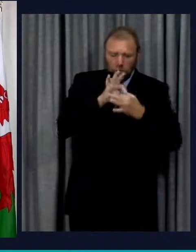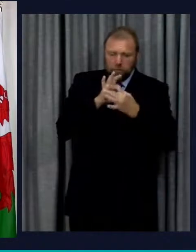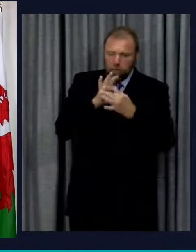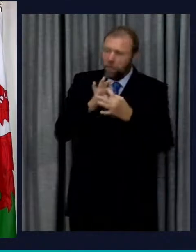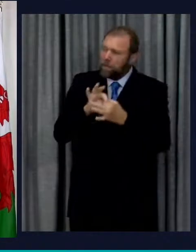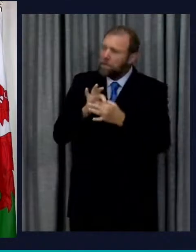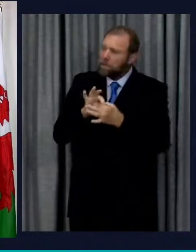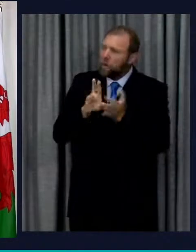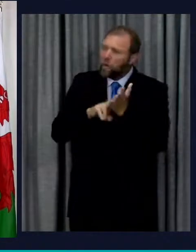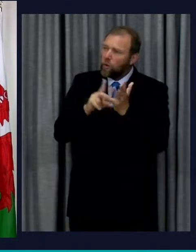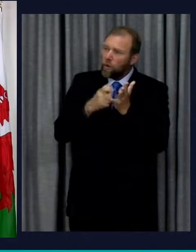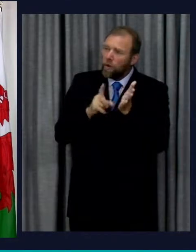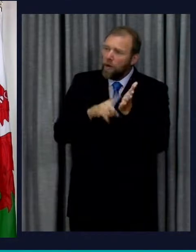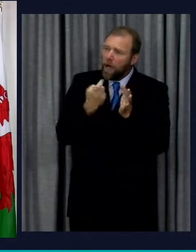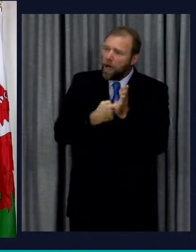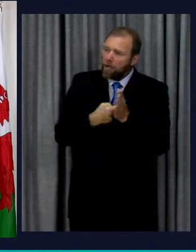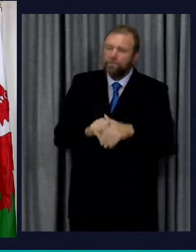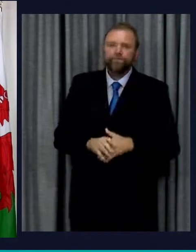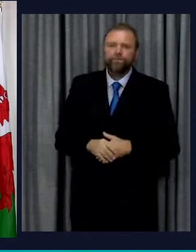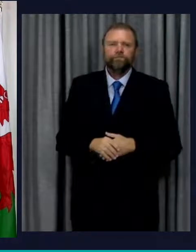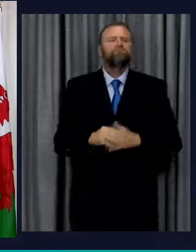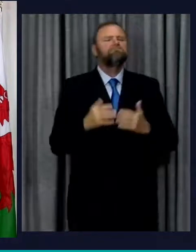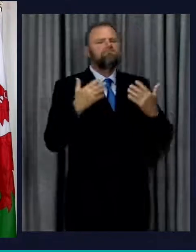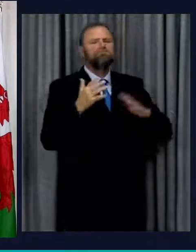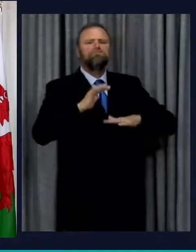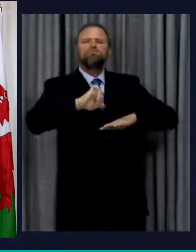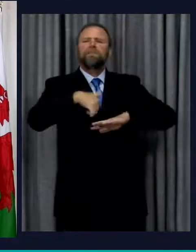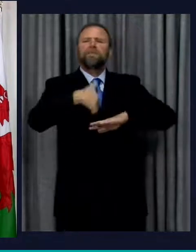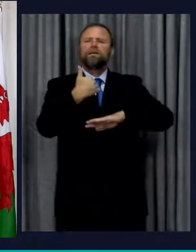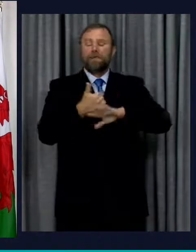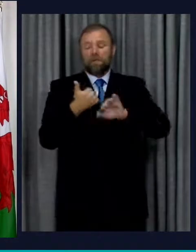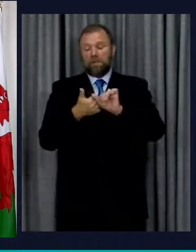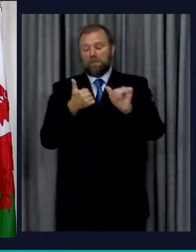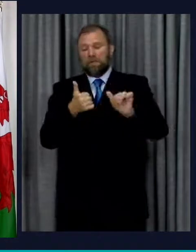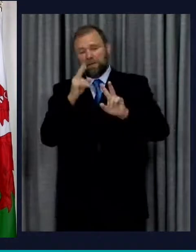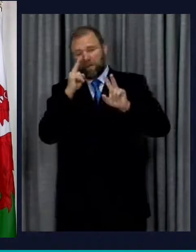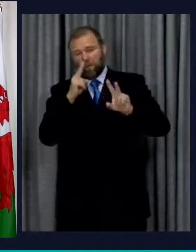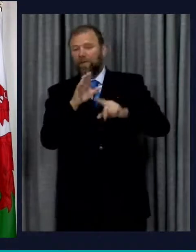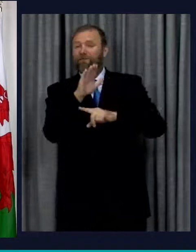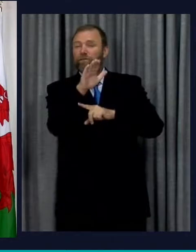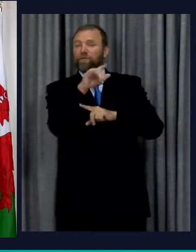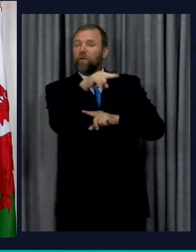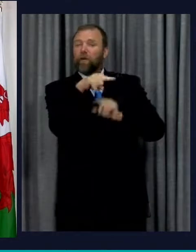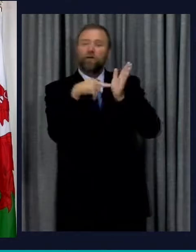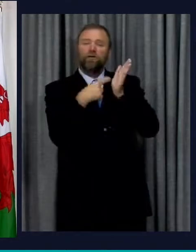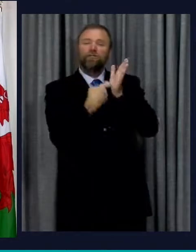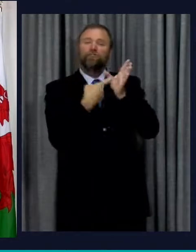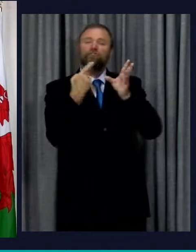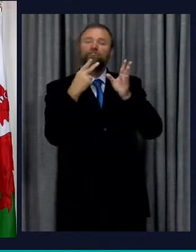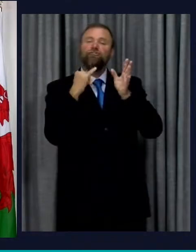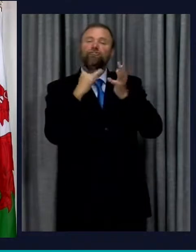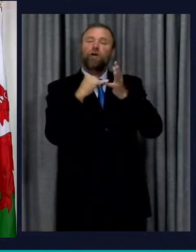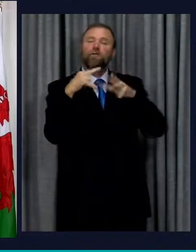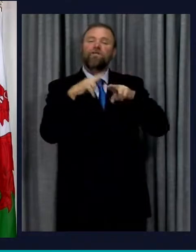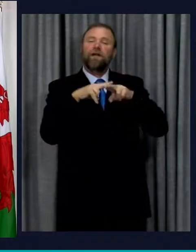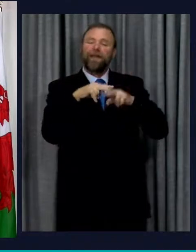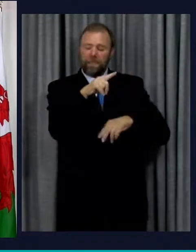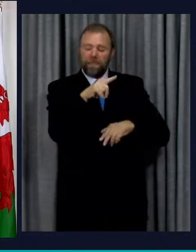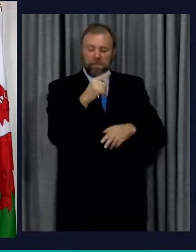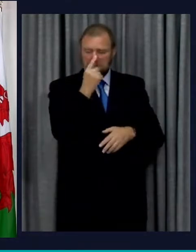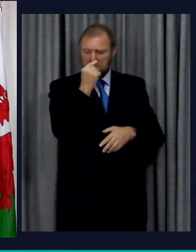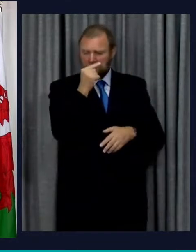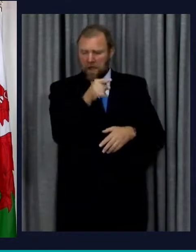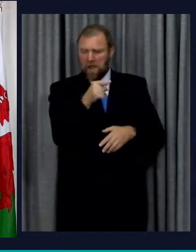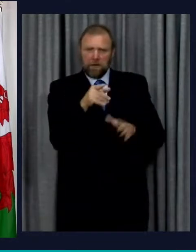established a company, Gyda, to look at the future for Trawsfynydd in particular, where there's an opportunity not just for a smaller reactor, but also a